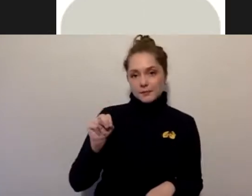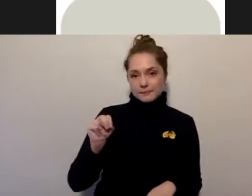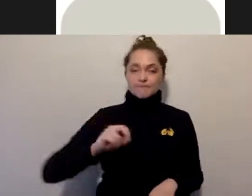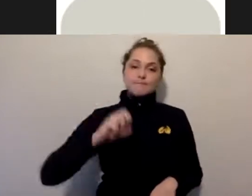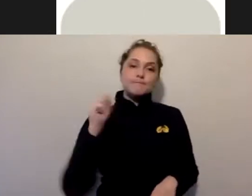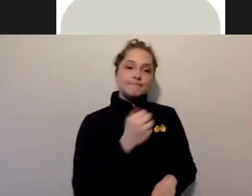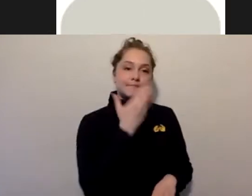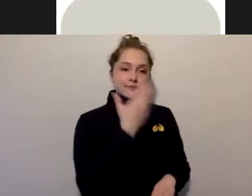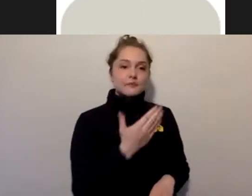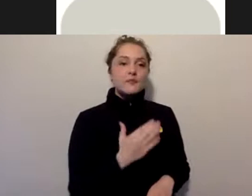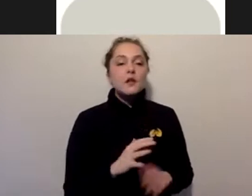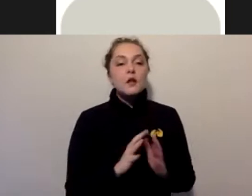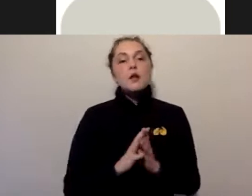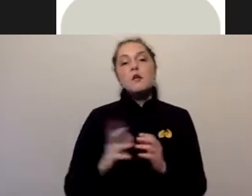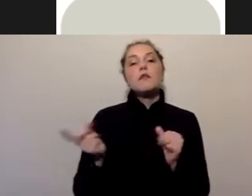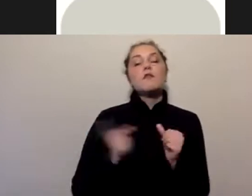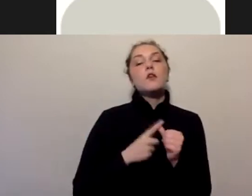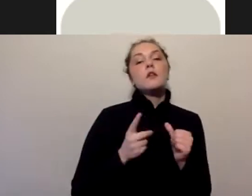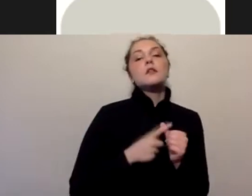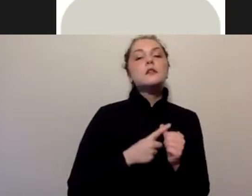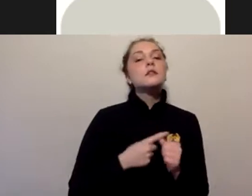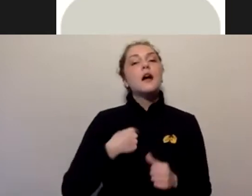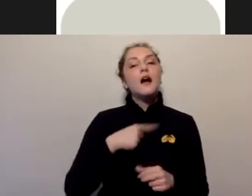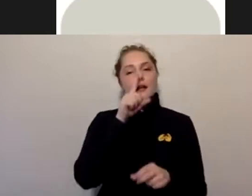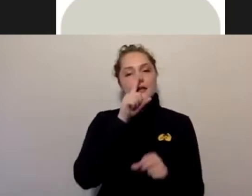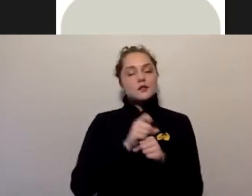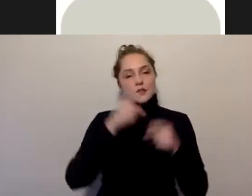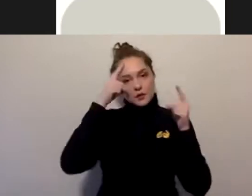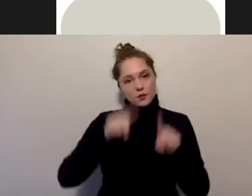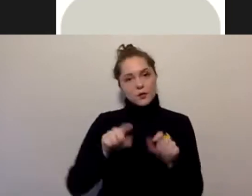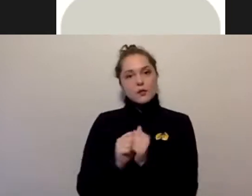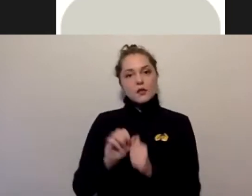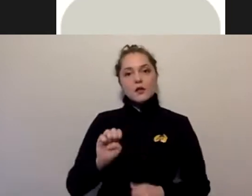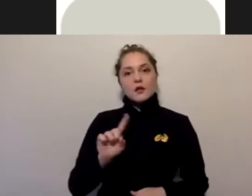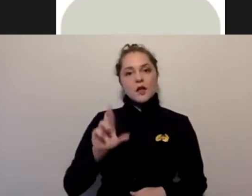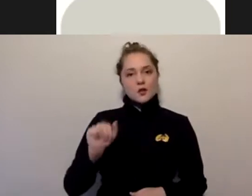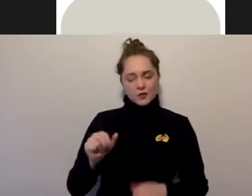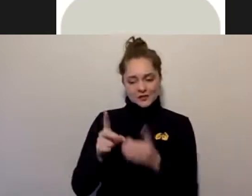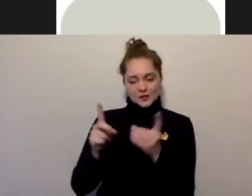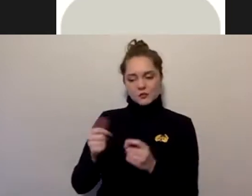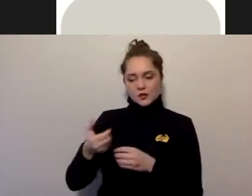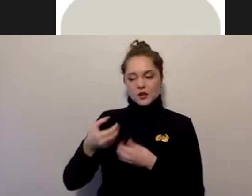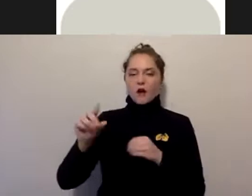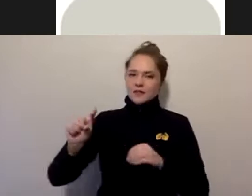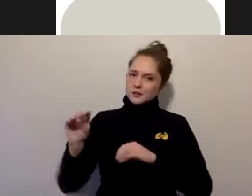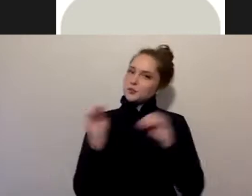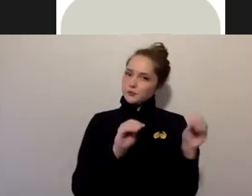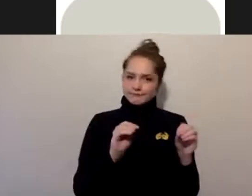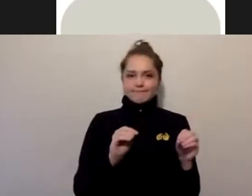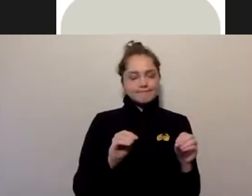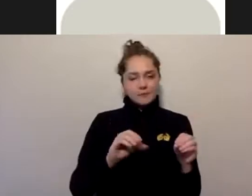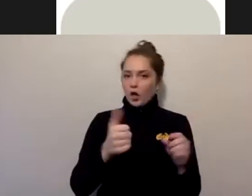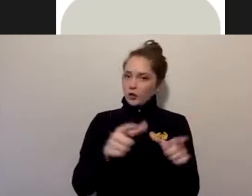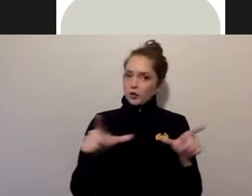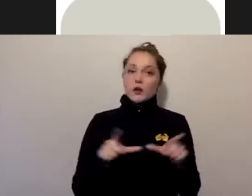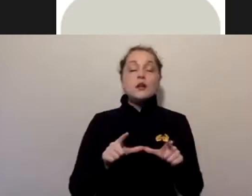Yes, thank you. Well, first things first, I actually agree with Ezra that the District 10 office should be relocated. And not